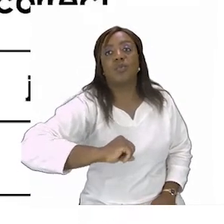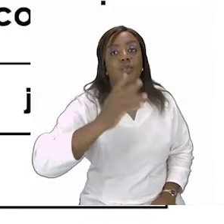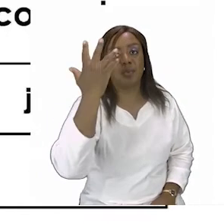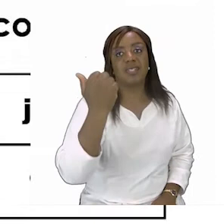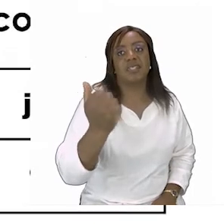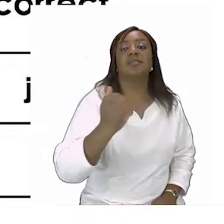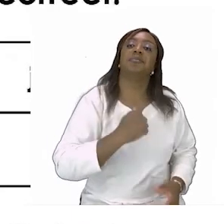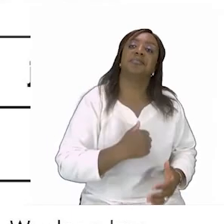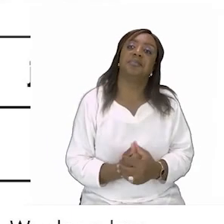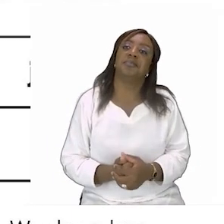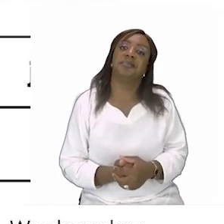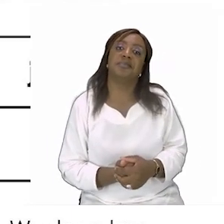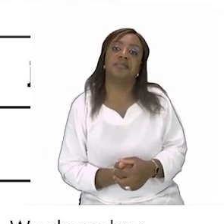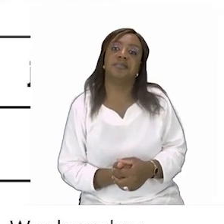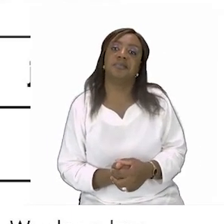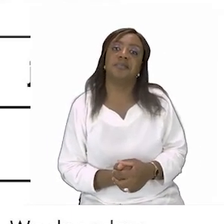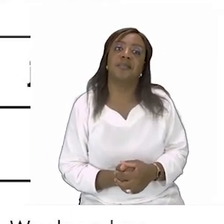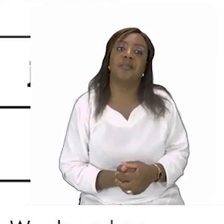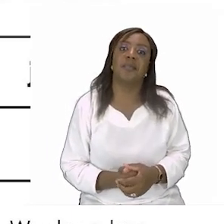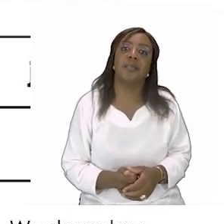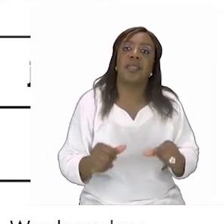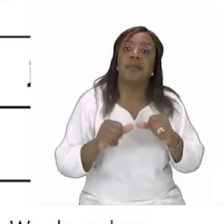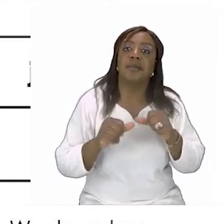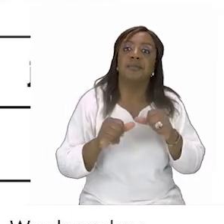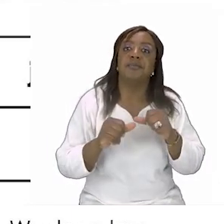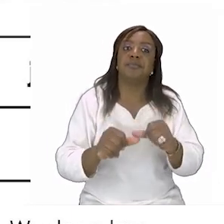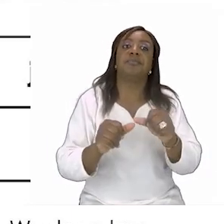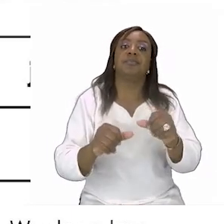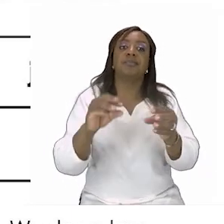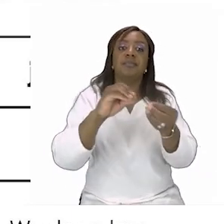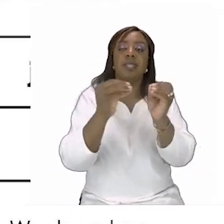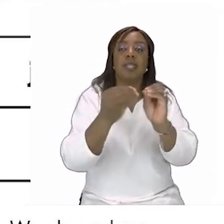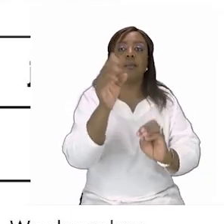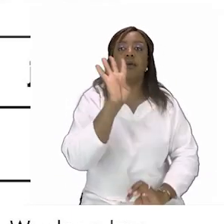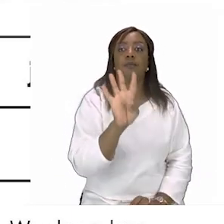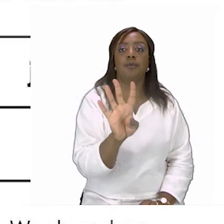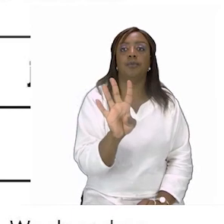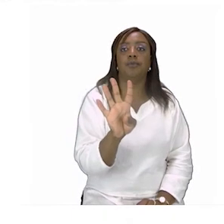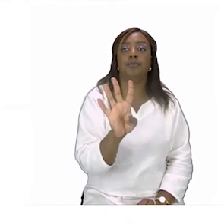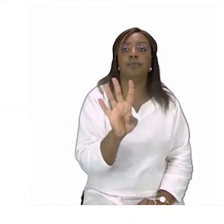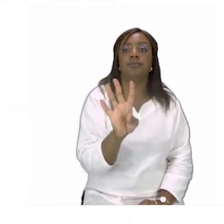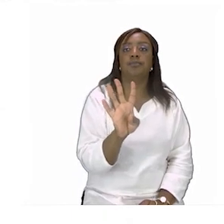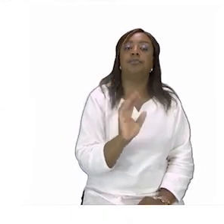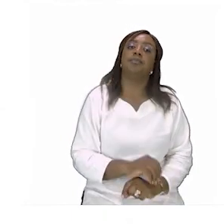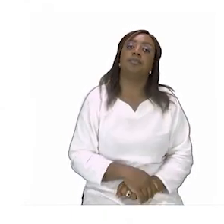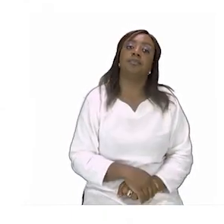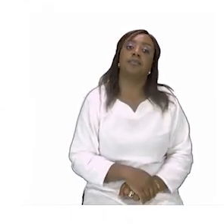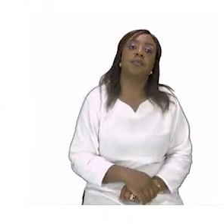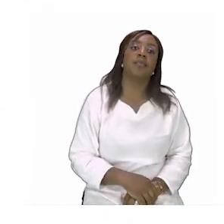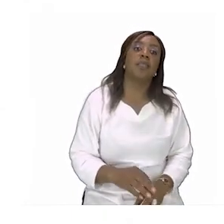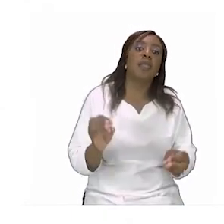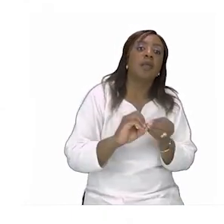touch. Let's now look at the next one. Number four. Number